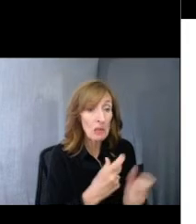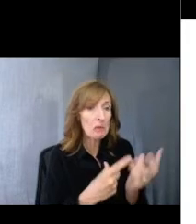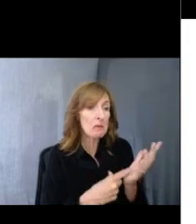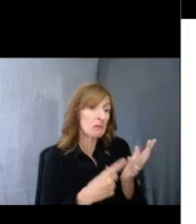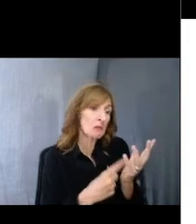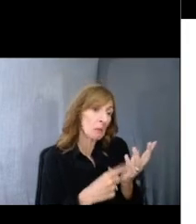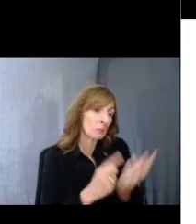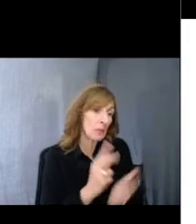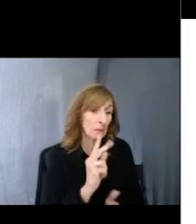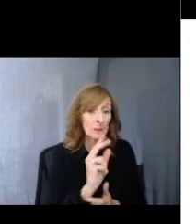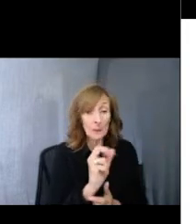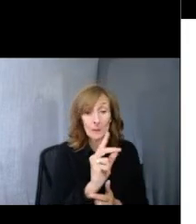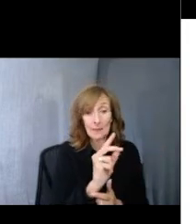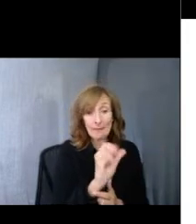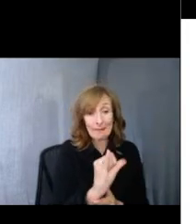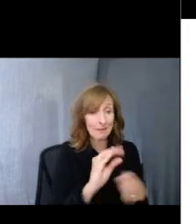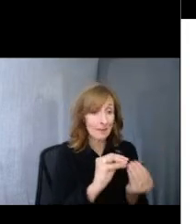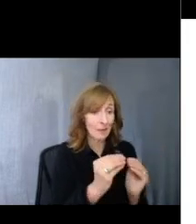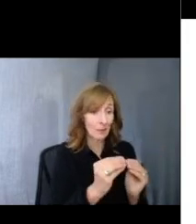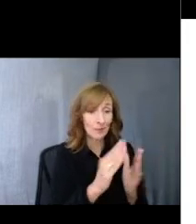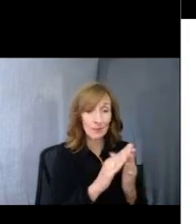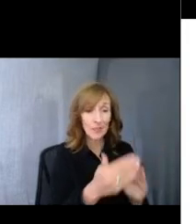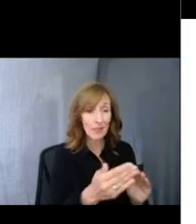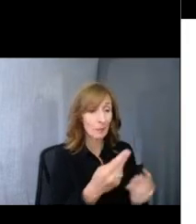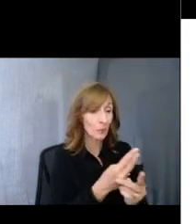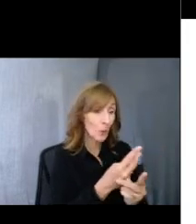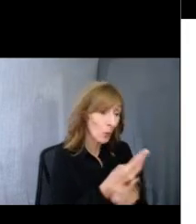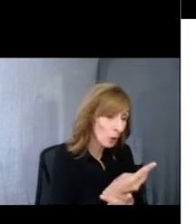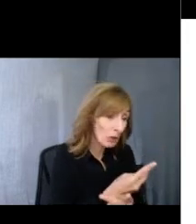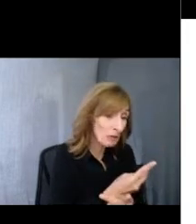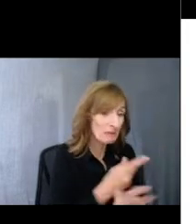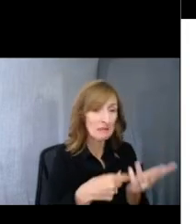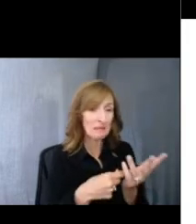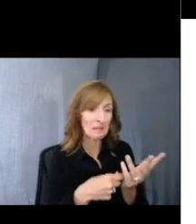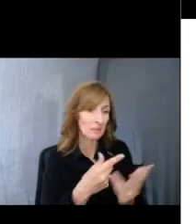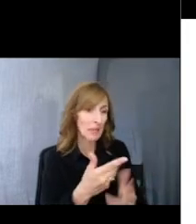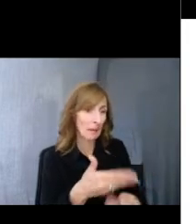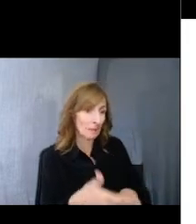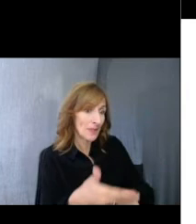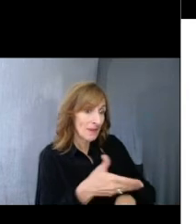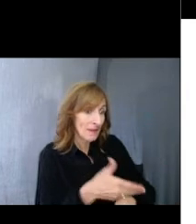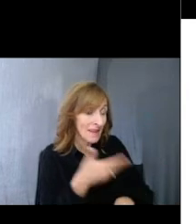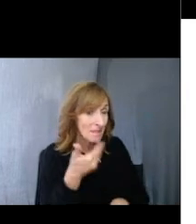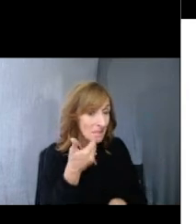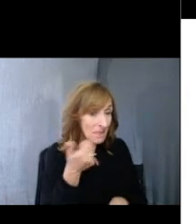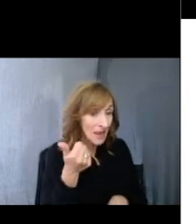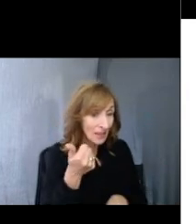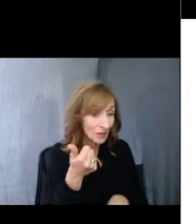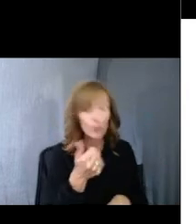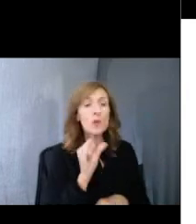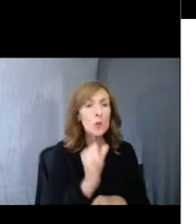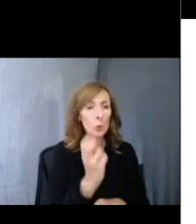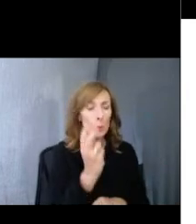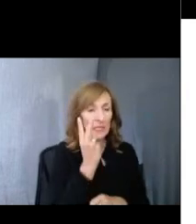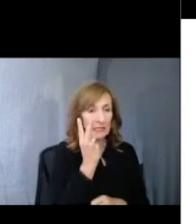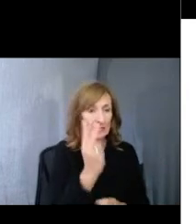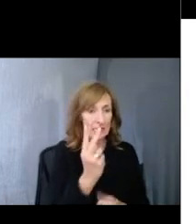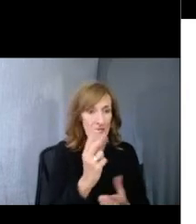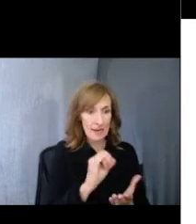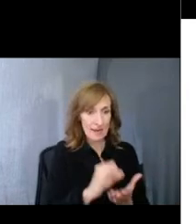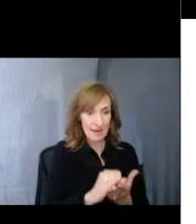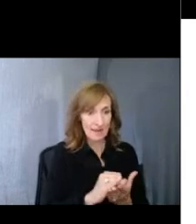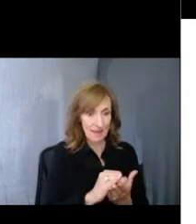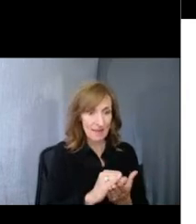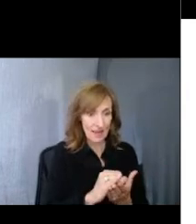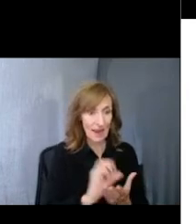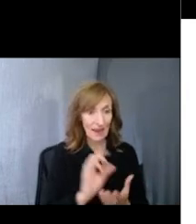worse, they can get a little better. And this is actually different than what we see in dogs who have, if you graphed their kidney